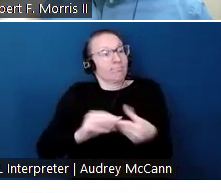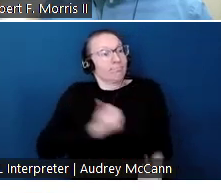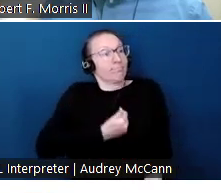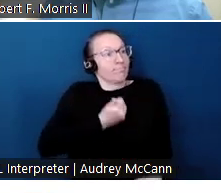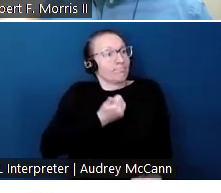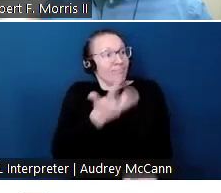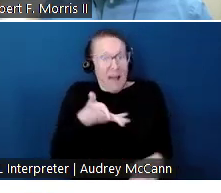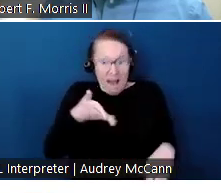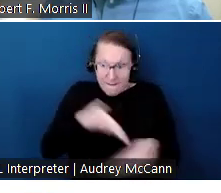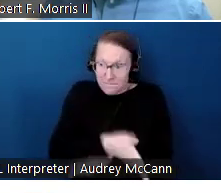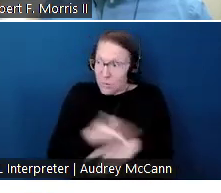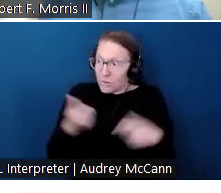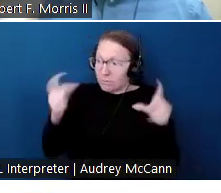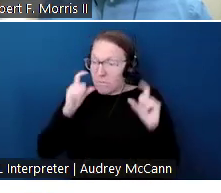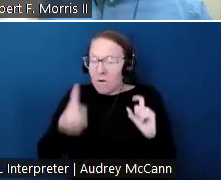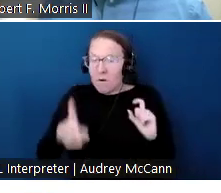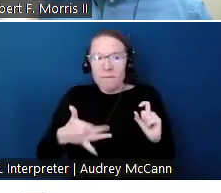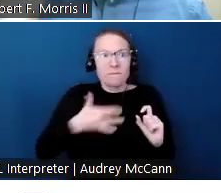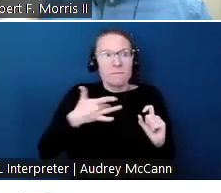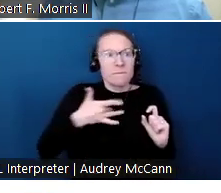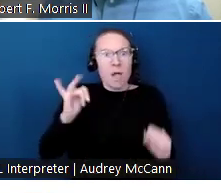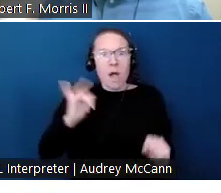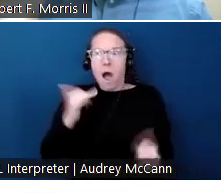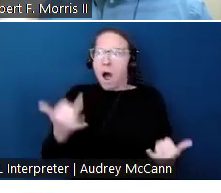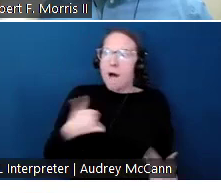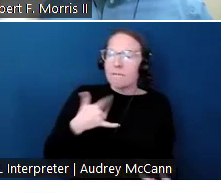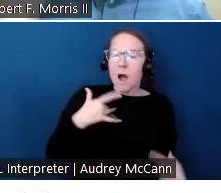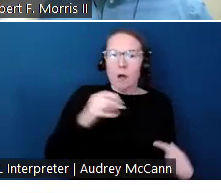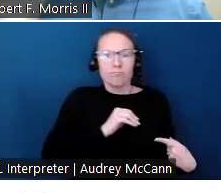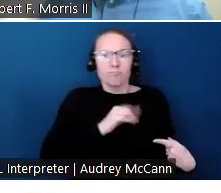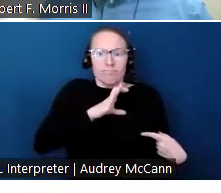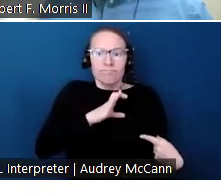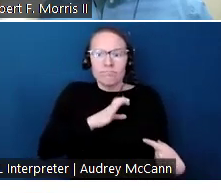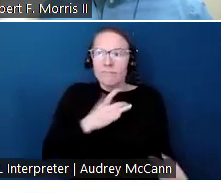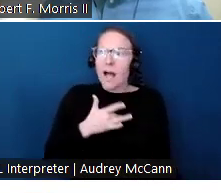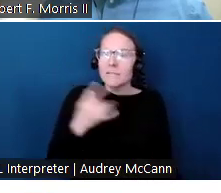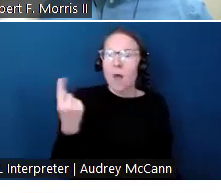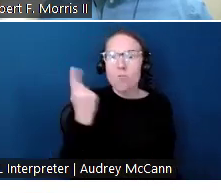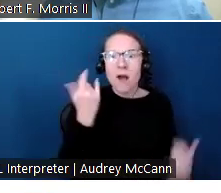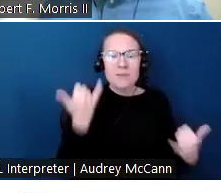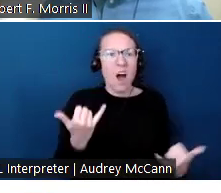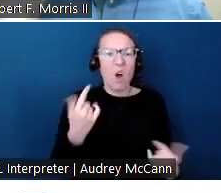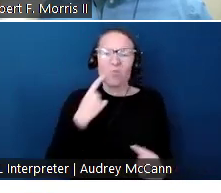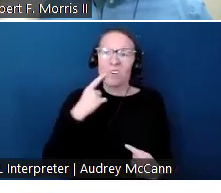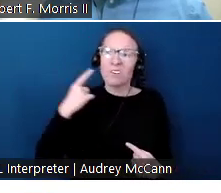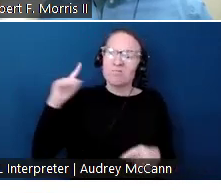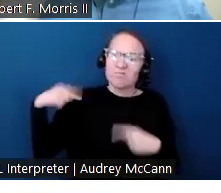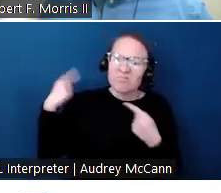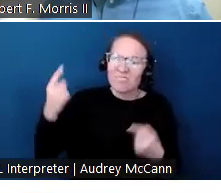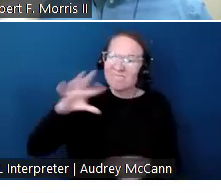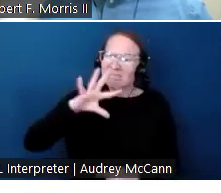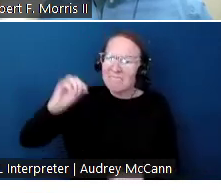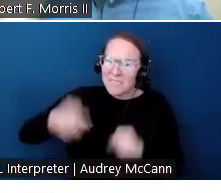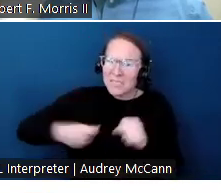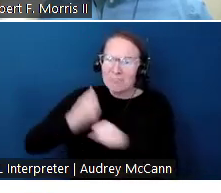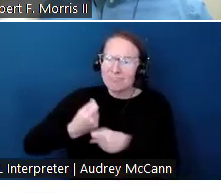after receiving them, and that he felt like he was somebody now. And it had been 50 years since he had really been able to communicate with